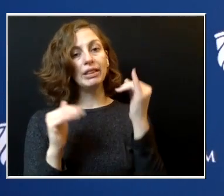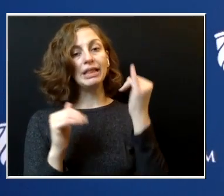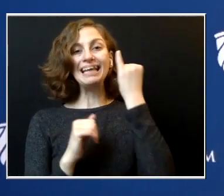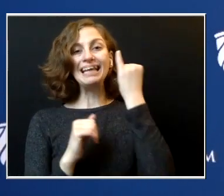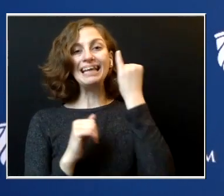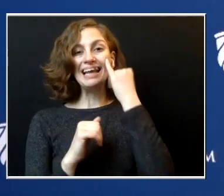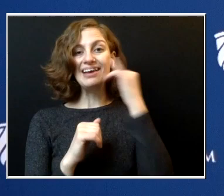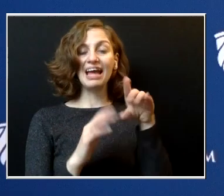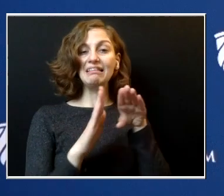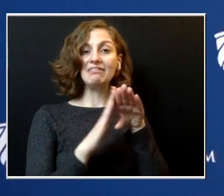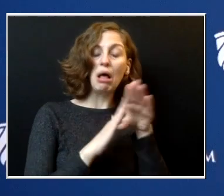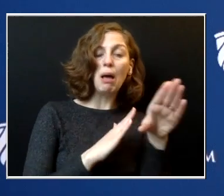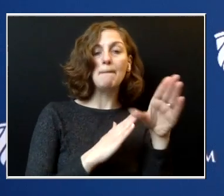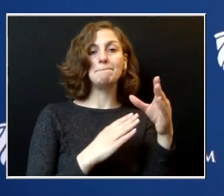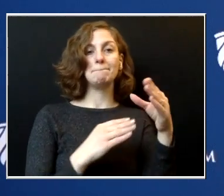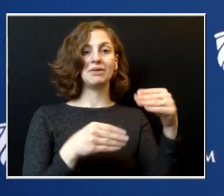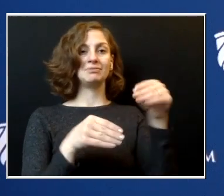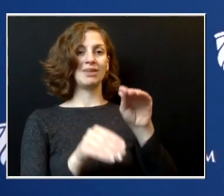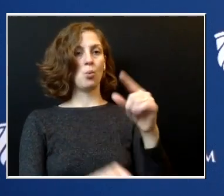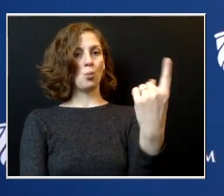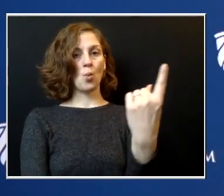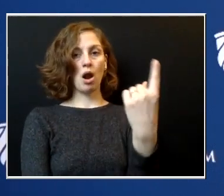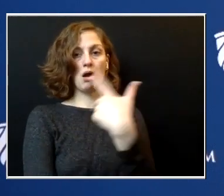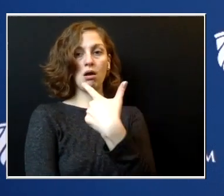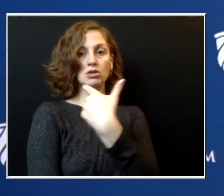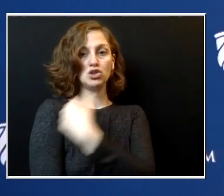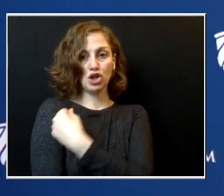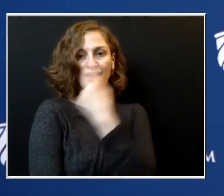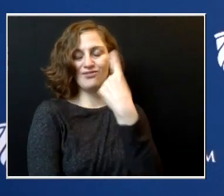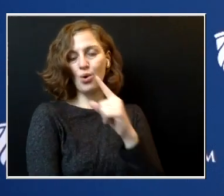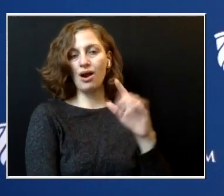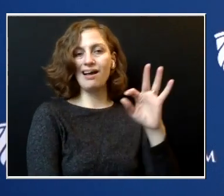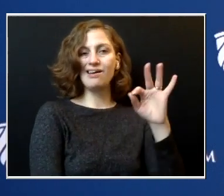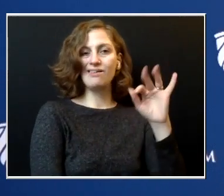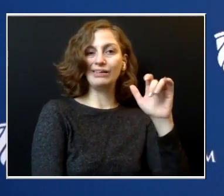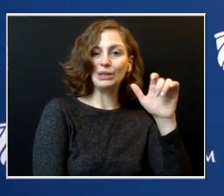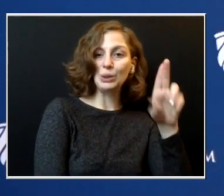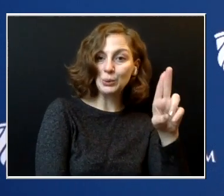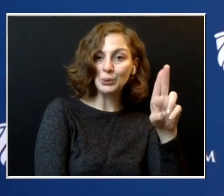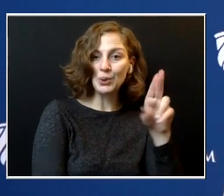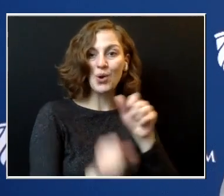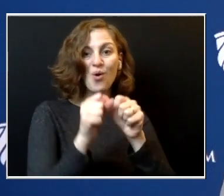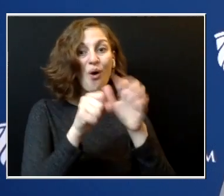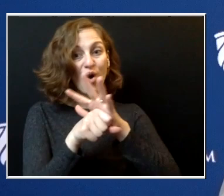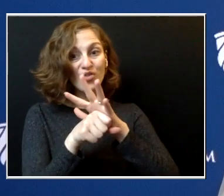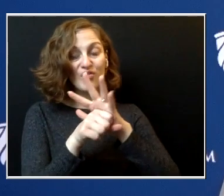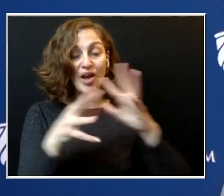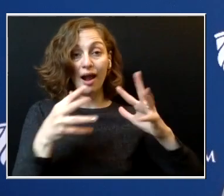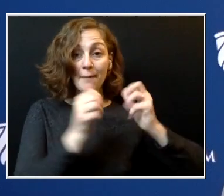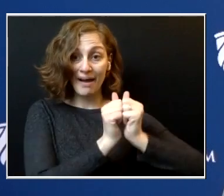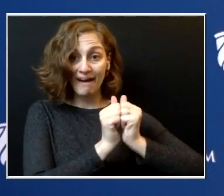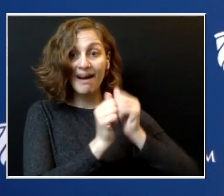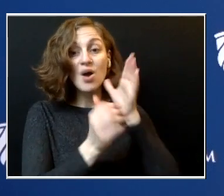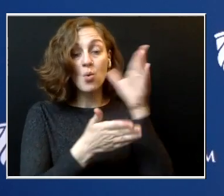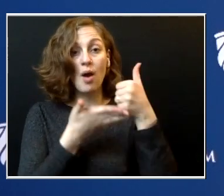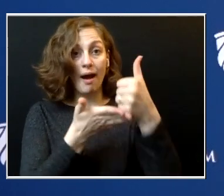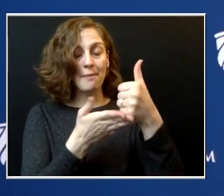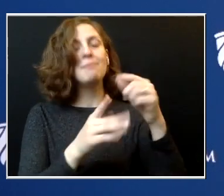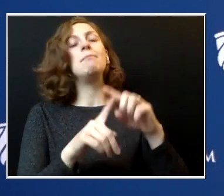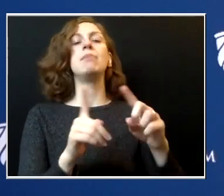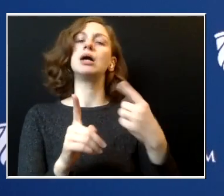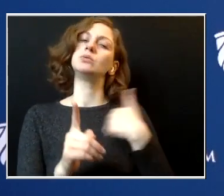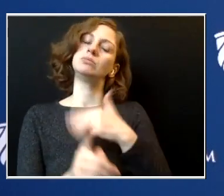single shot for influenza and COVID vaccine, that will help those numbers. But we know that getting that yearly